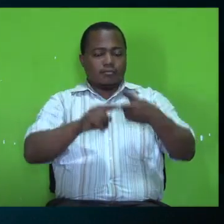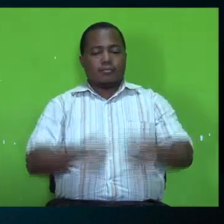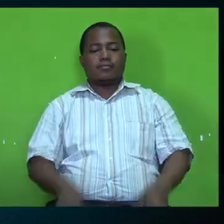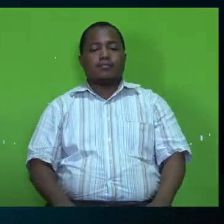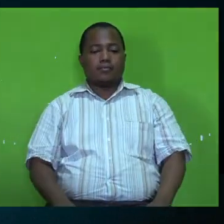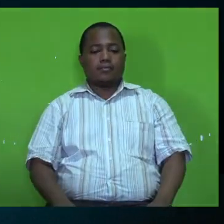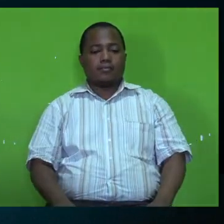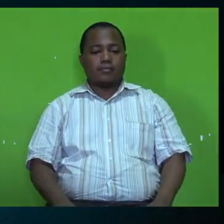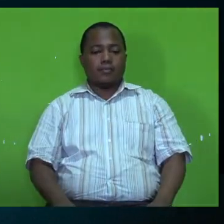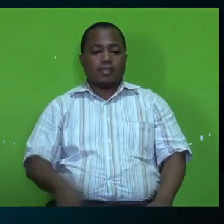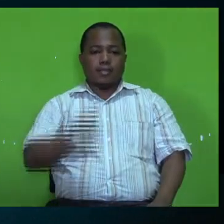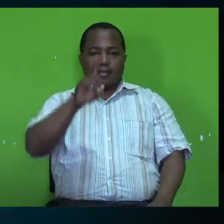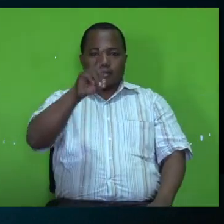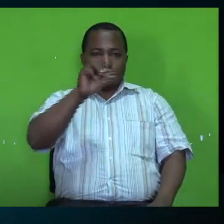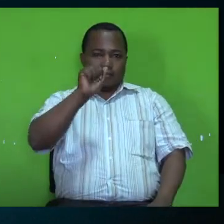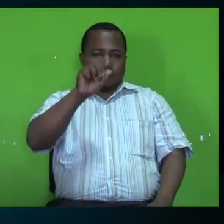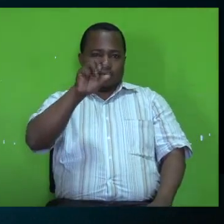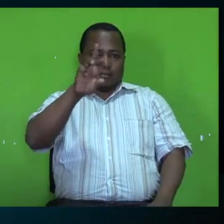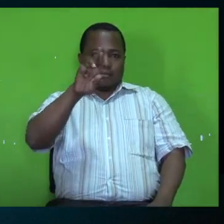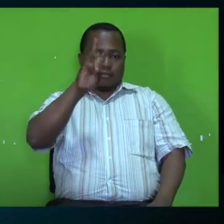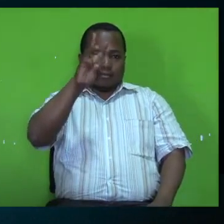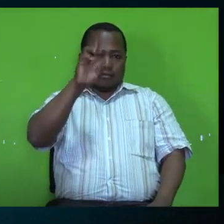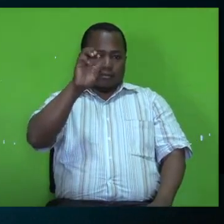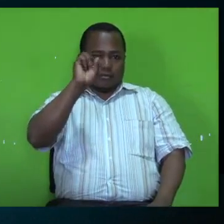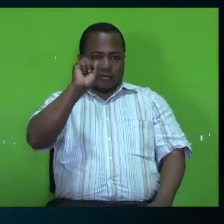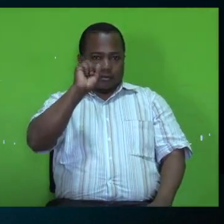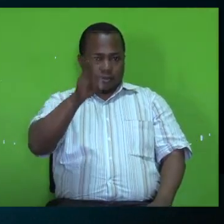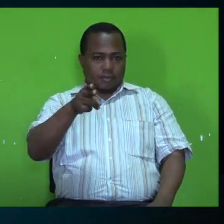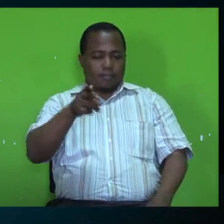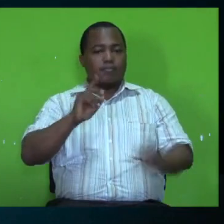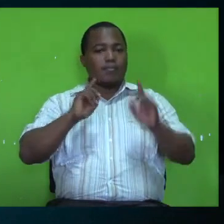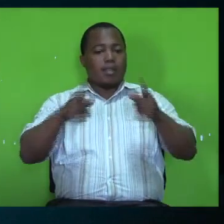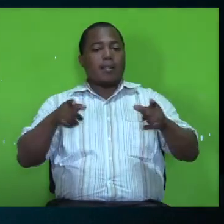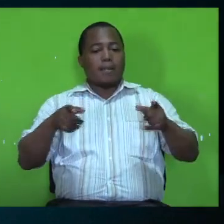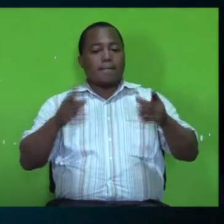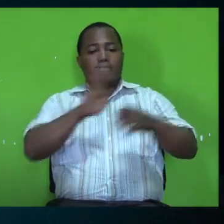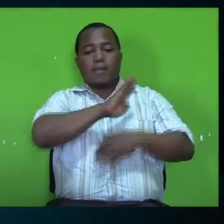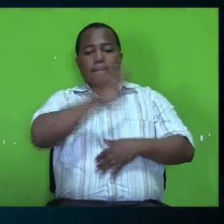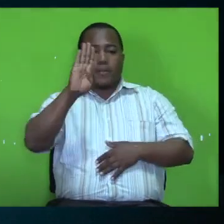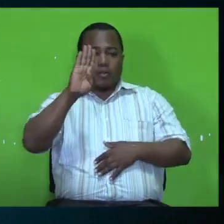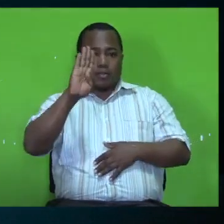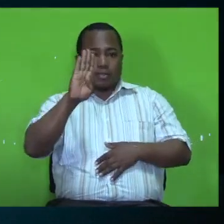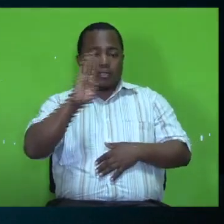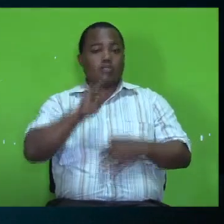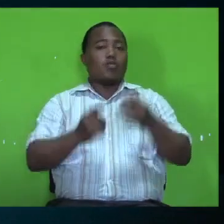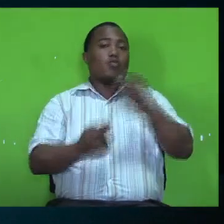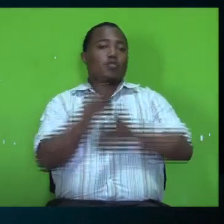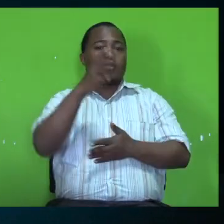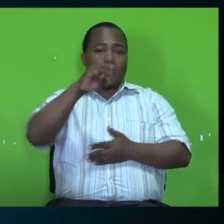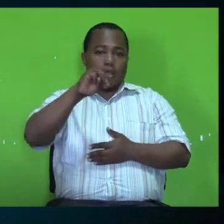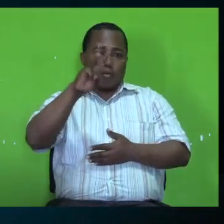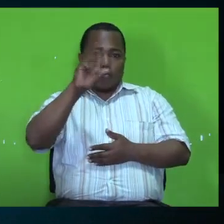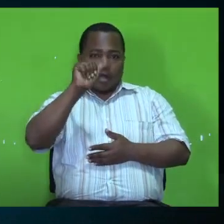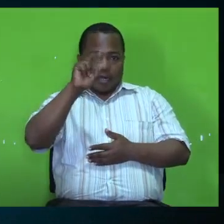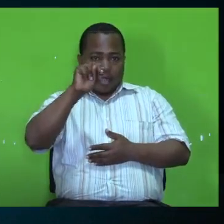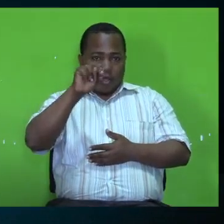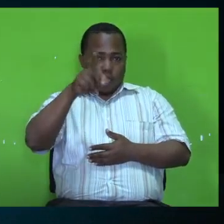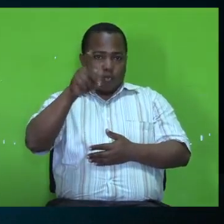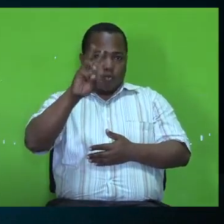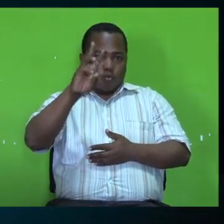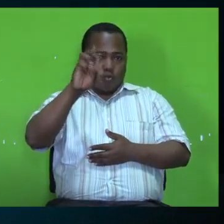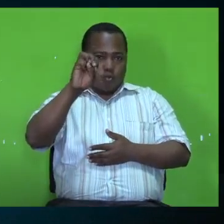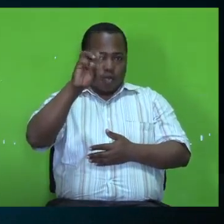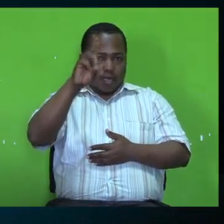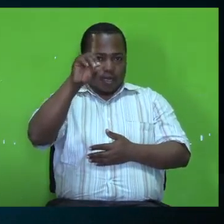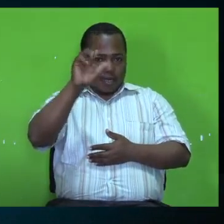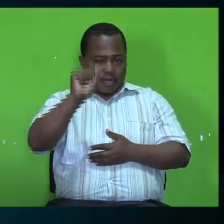Mr. Darwish is a biology teacher at Mwanakwenda Secondary School.